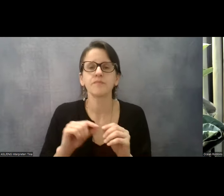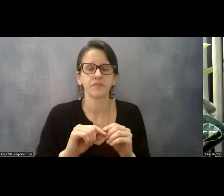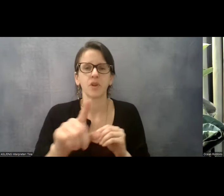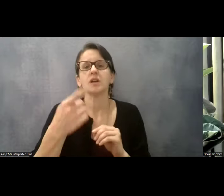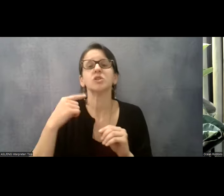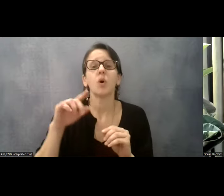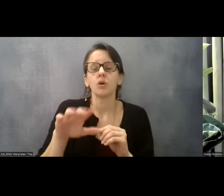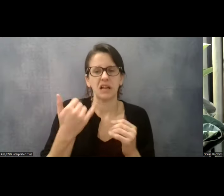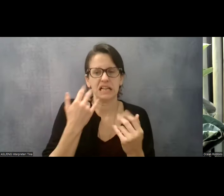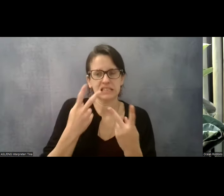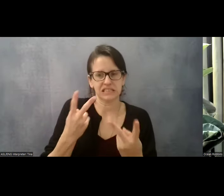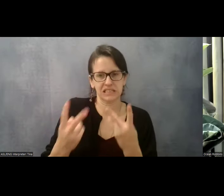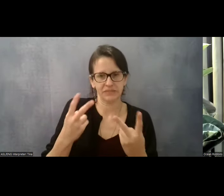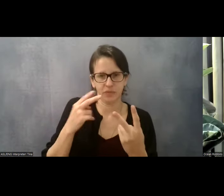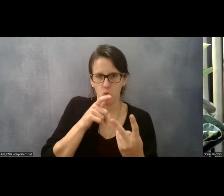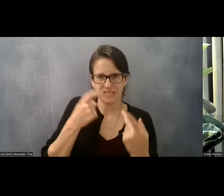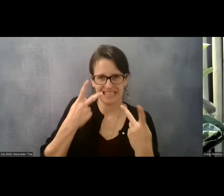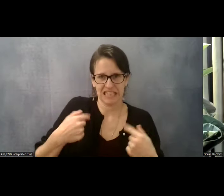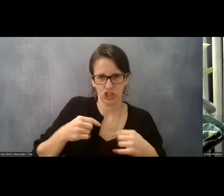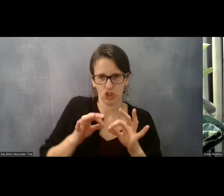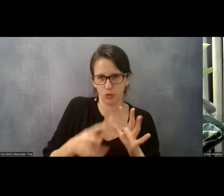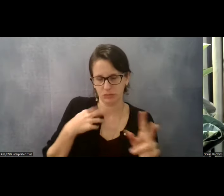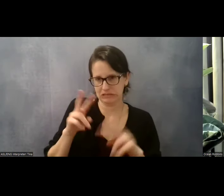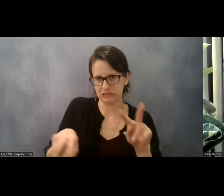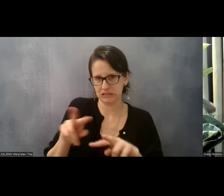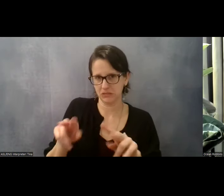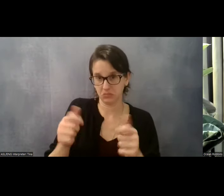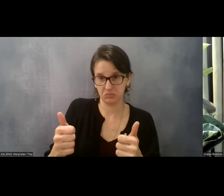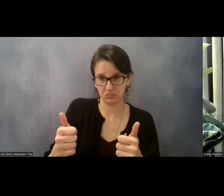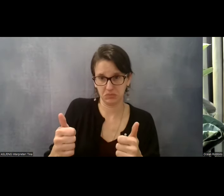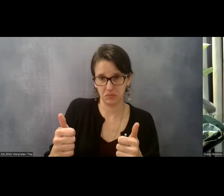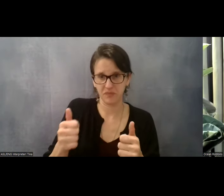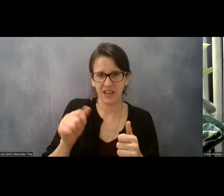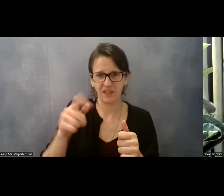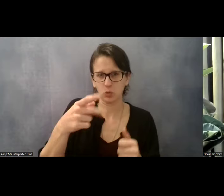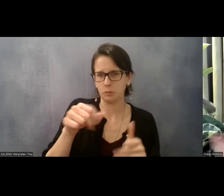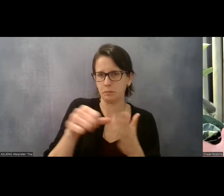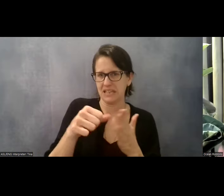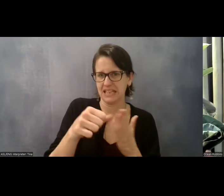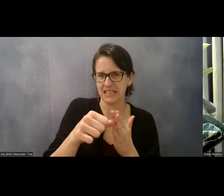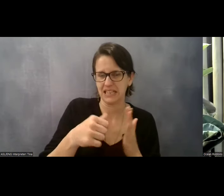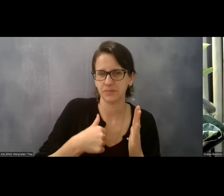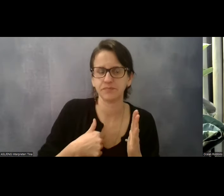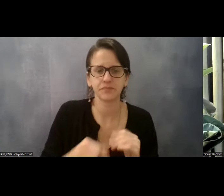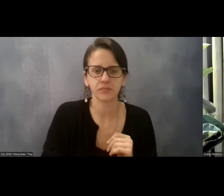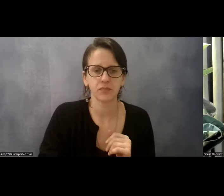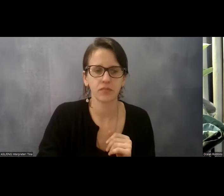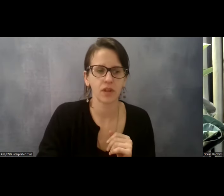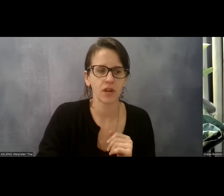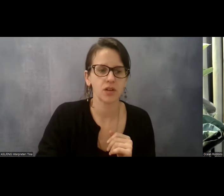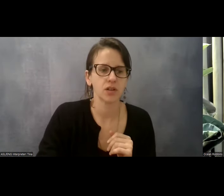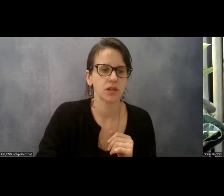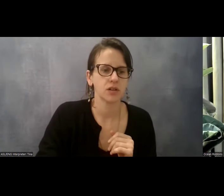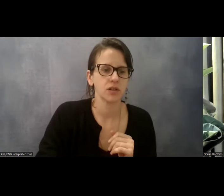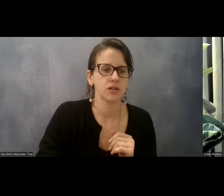you grow food yourself, you reclaim your self-reliance, your capacity to grow food, kind of no matter what happens in the world. And